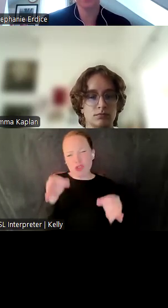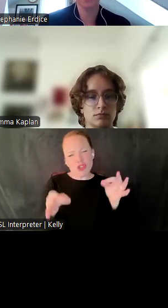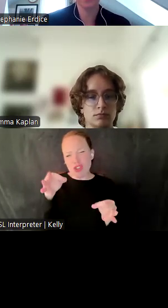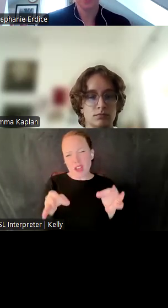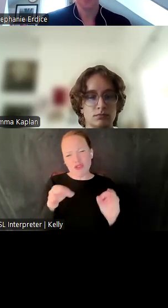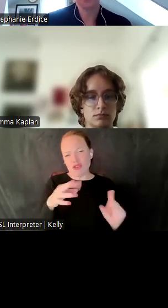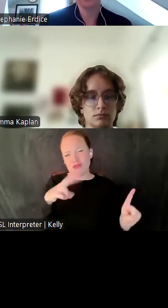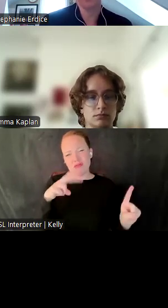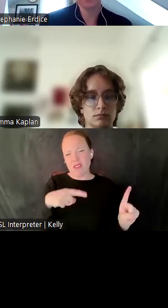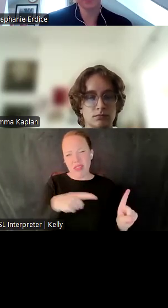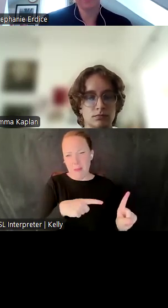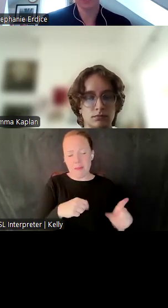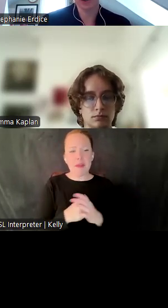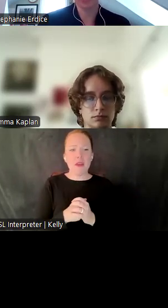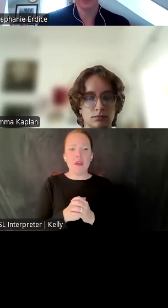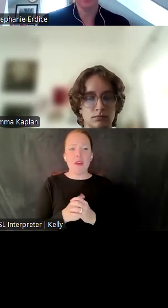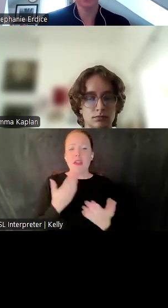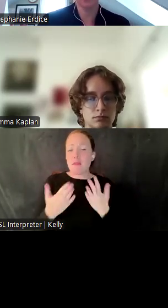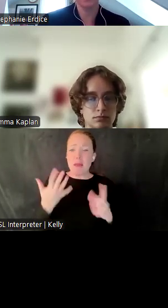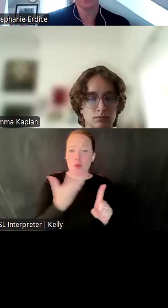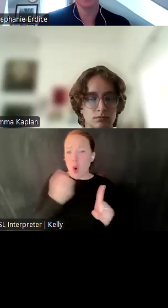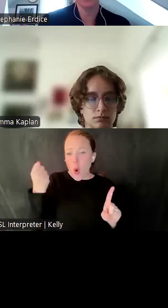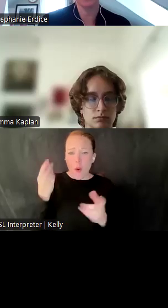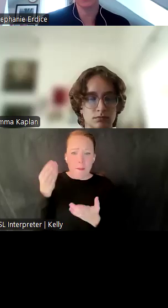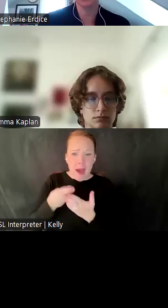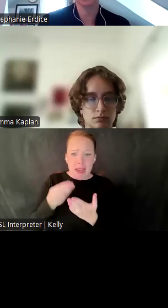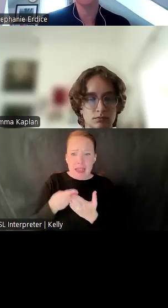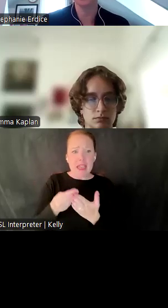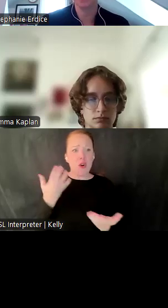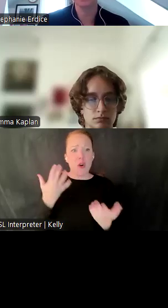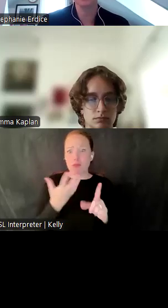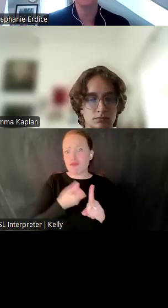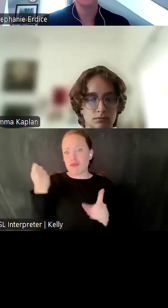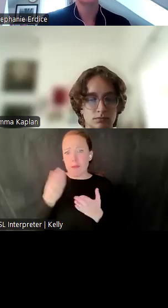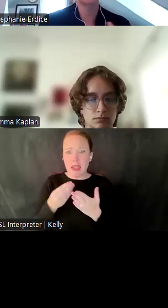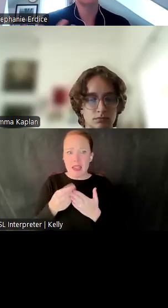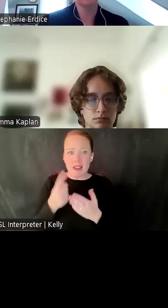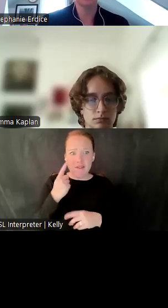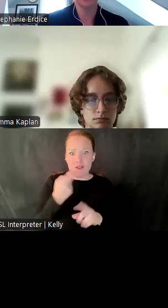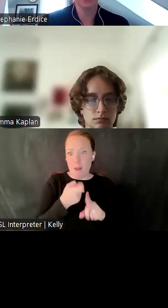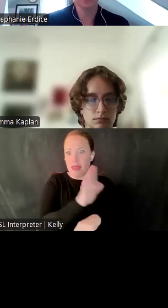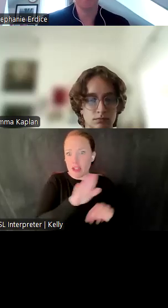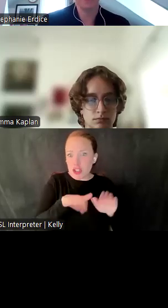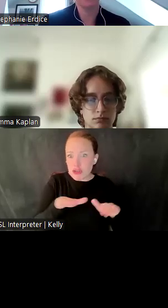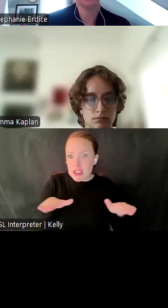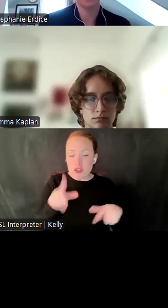the survivor or the survivor's children to obtain basic needs such as food and medicine. So they may be using basic